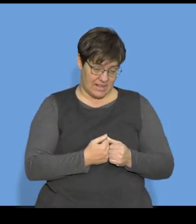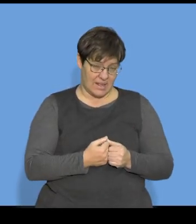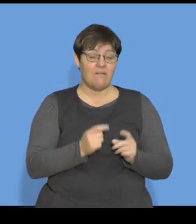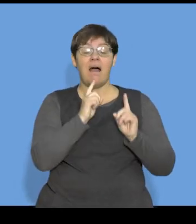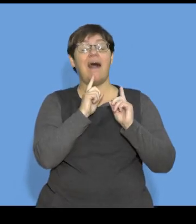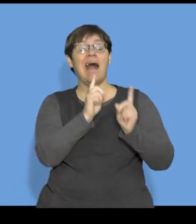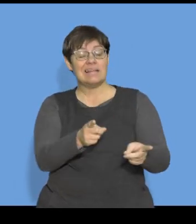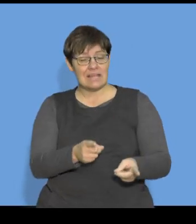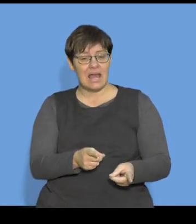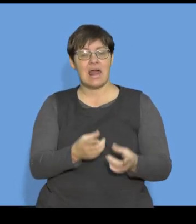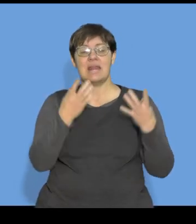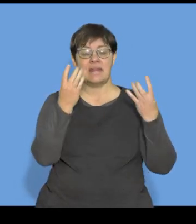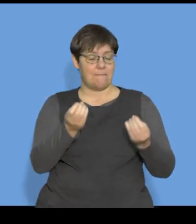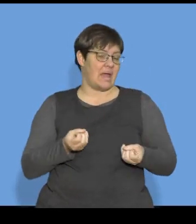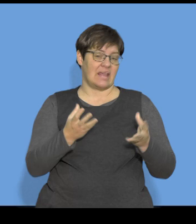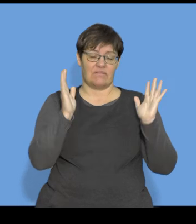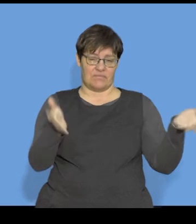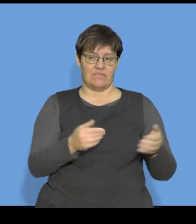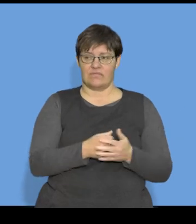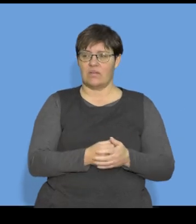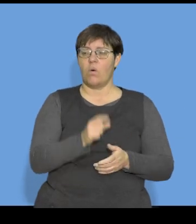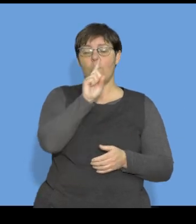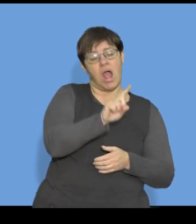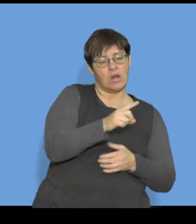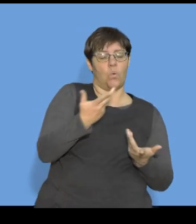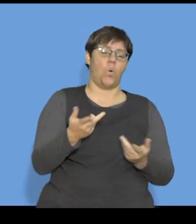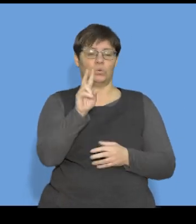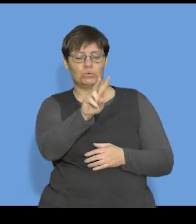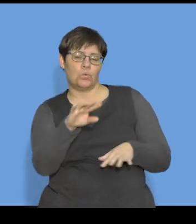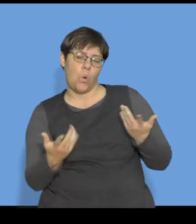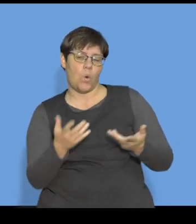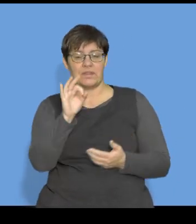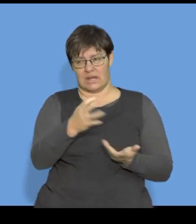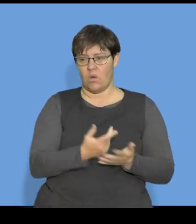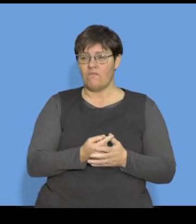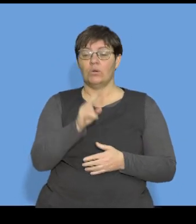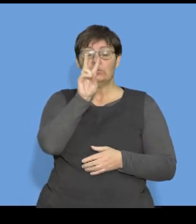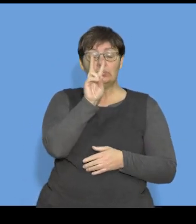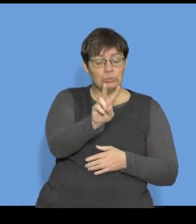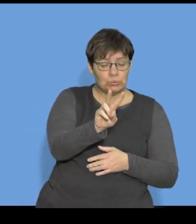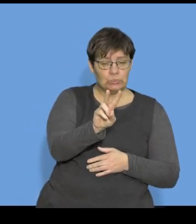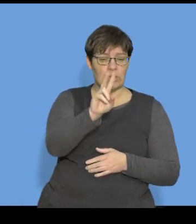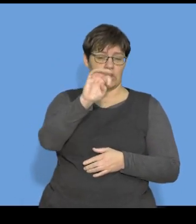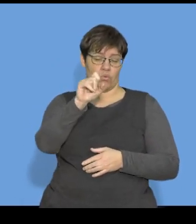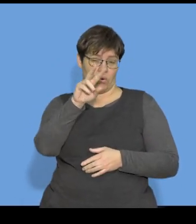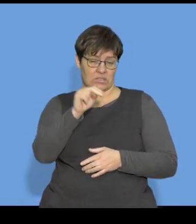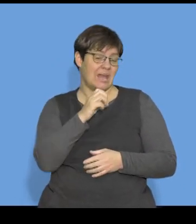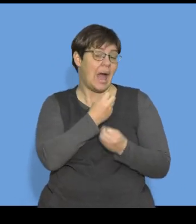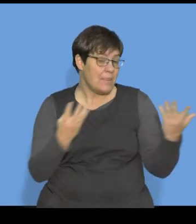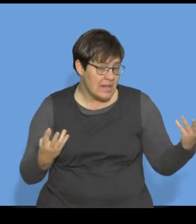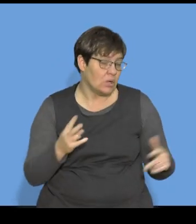the numbers. When you answer, you only give the numbers 1, 2, 3, or 4 of 2